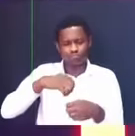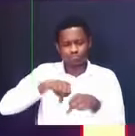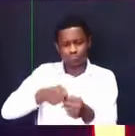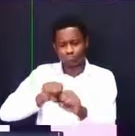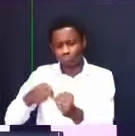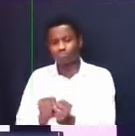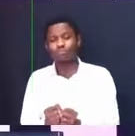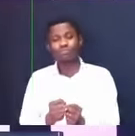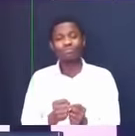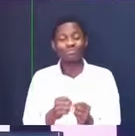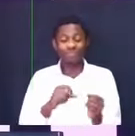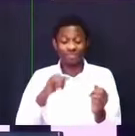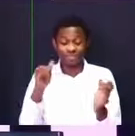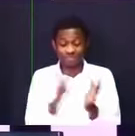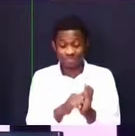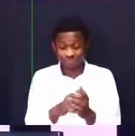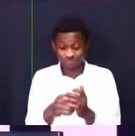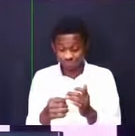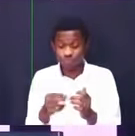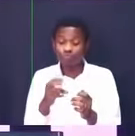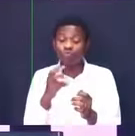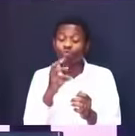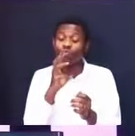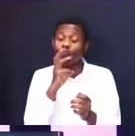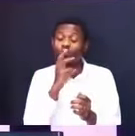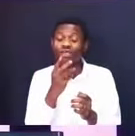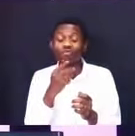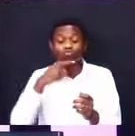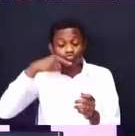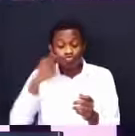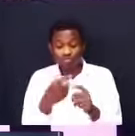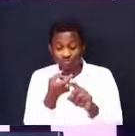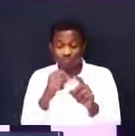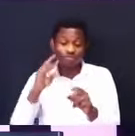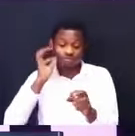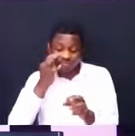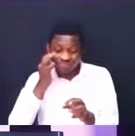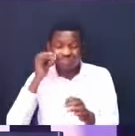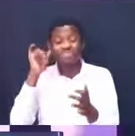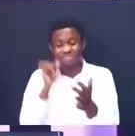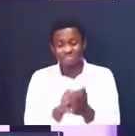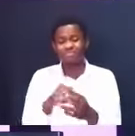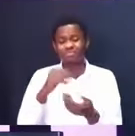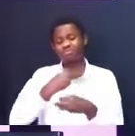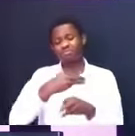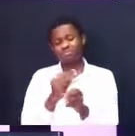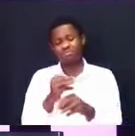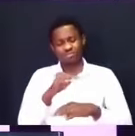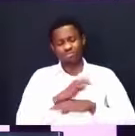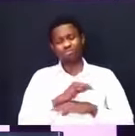It is the juice from the grapes that satisfies. But